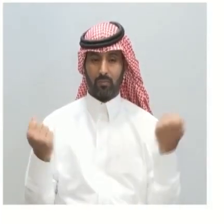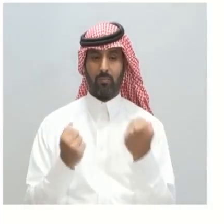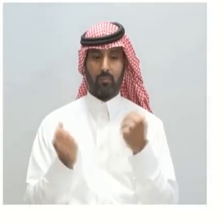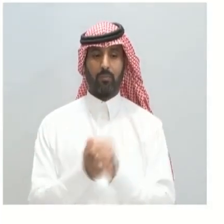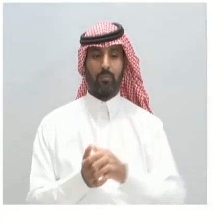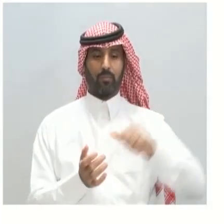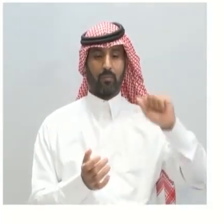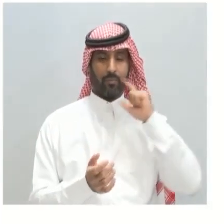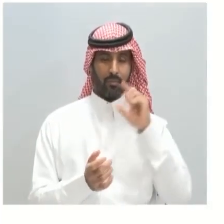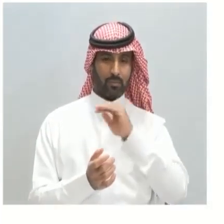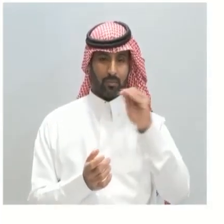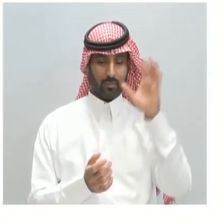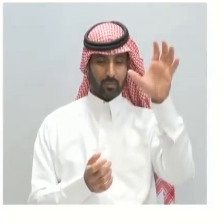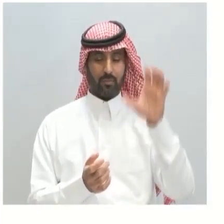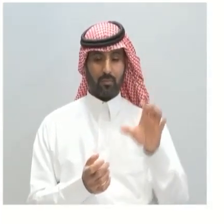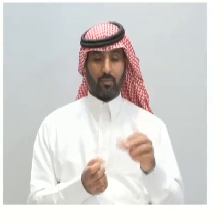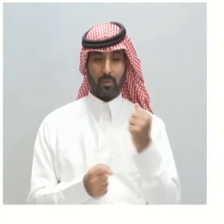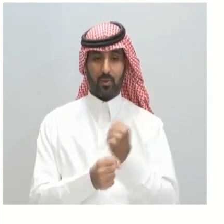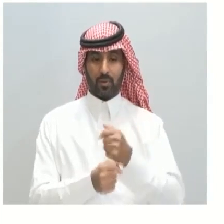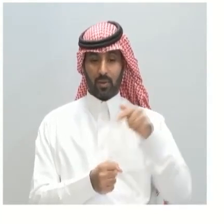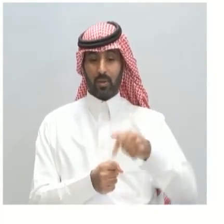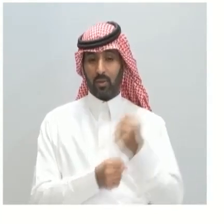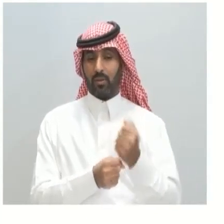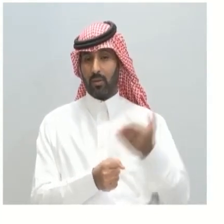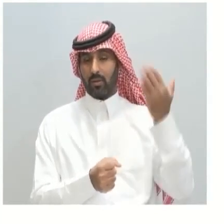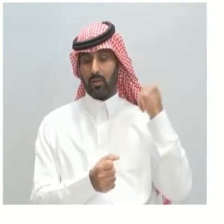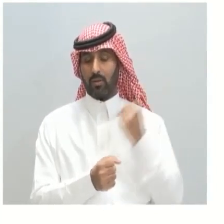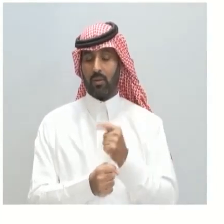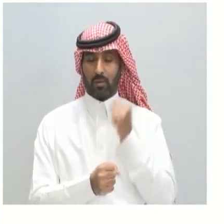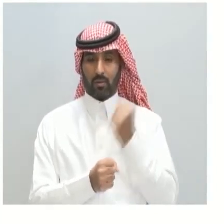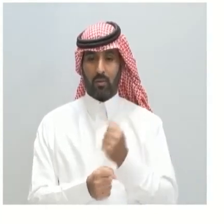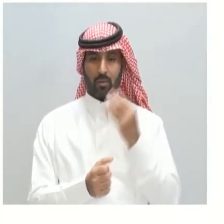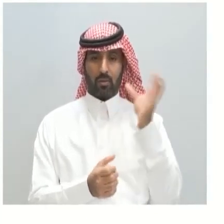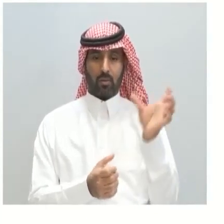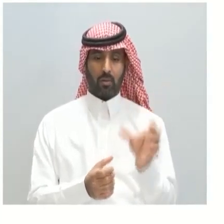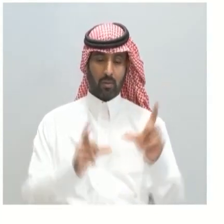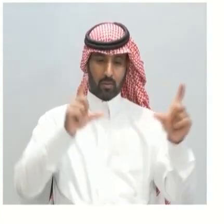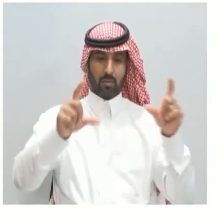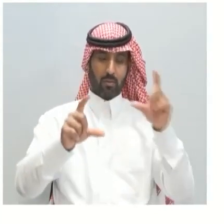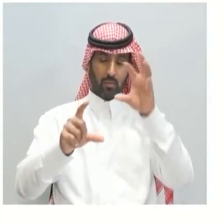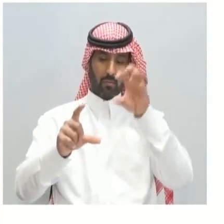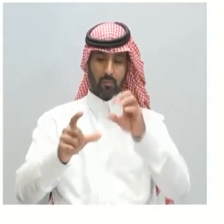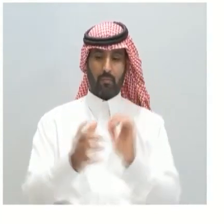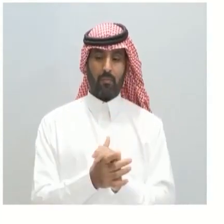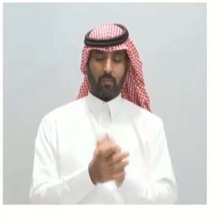here. Complete the sentences with the present or past participle of the verb in the